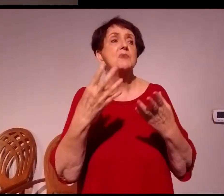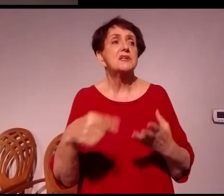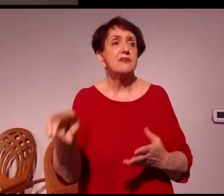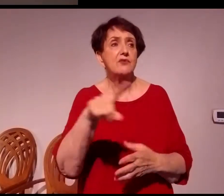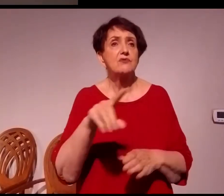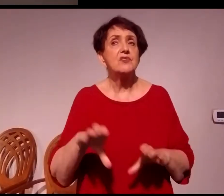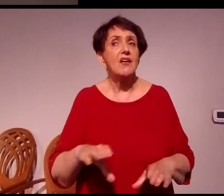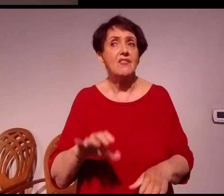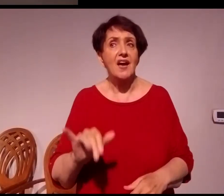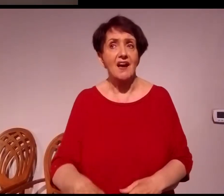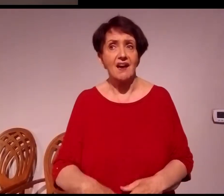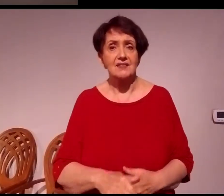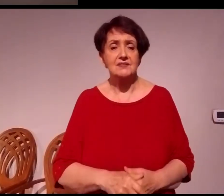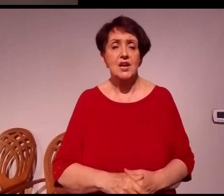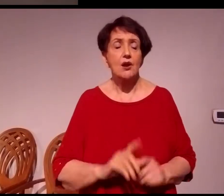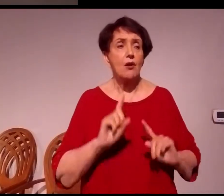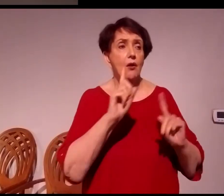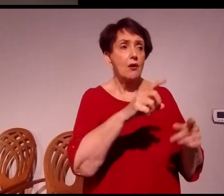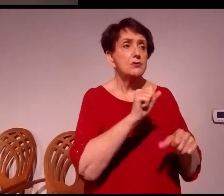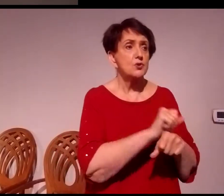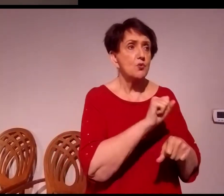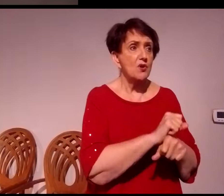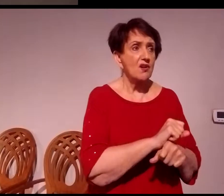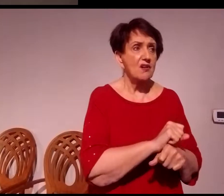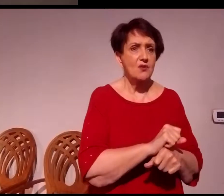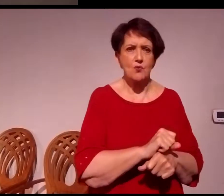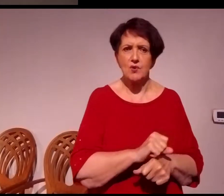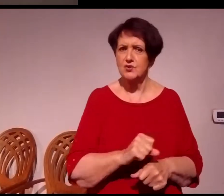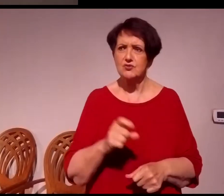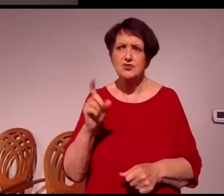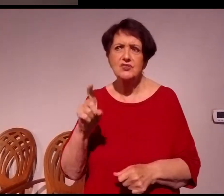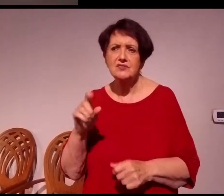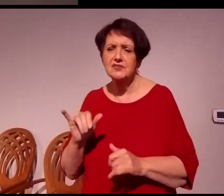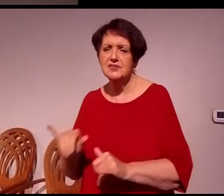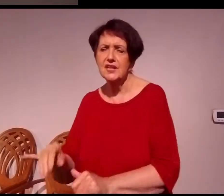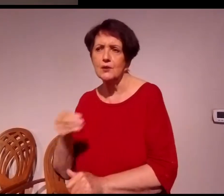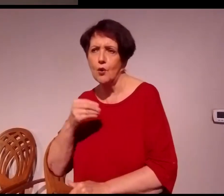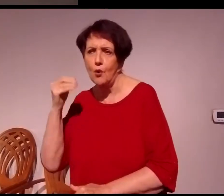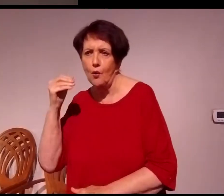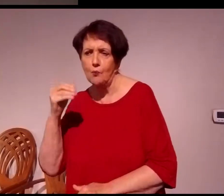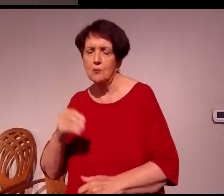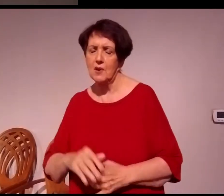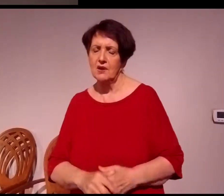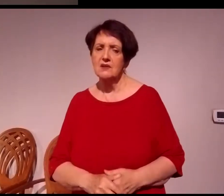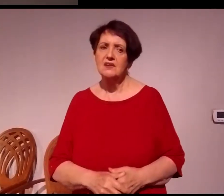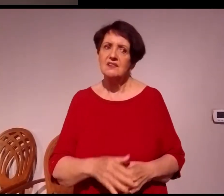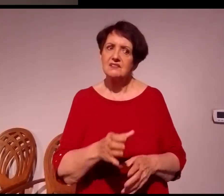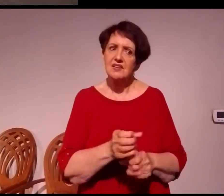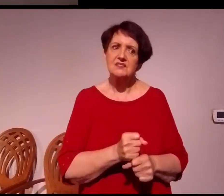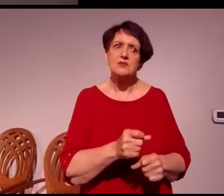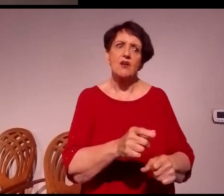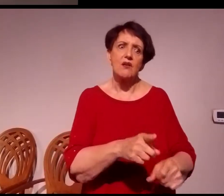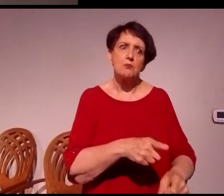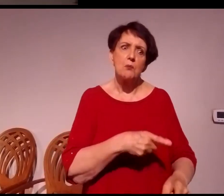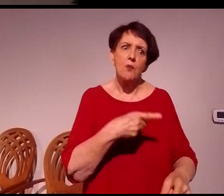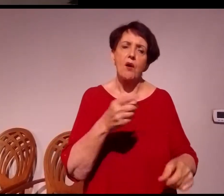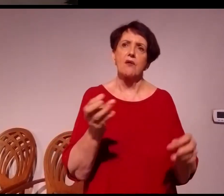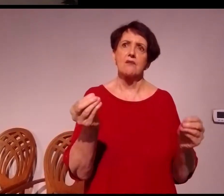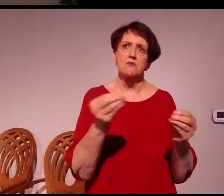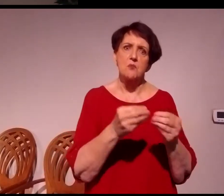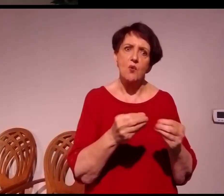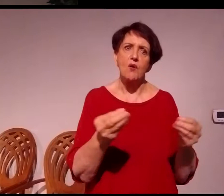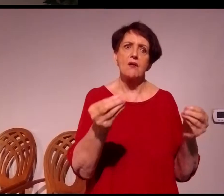no business going to work, pushing ourselves when we had no business pushing ourselves. And then it just takes longer and